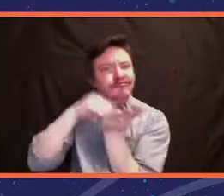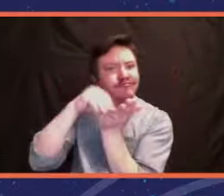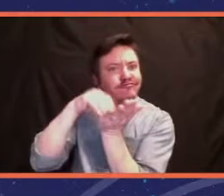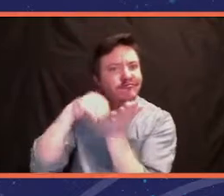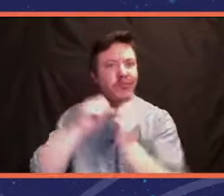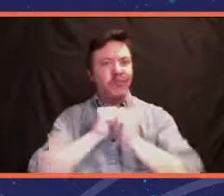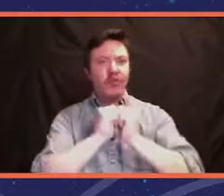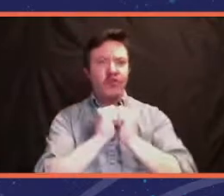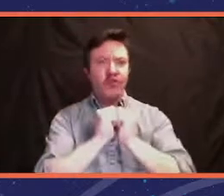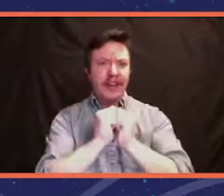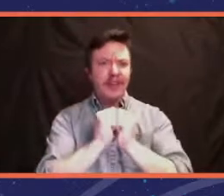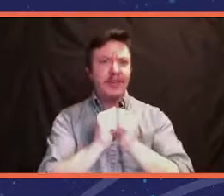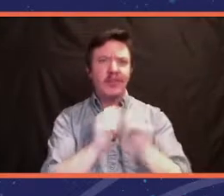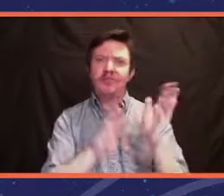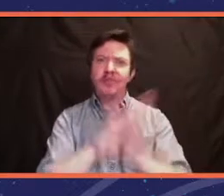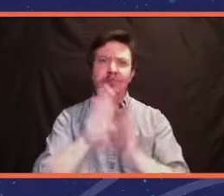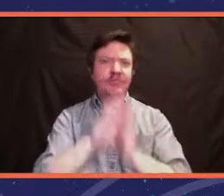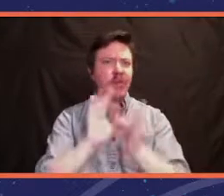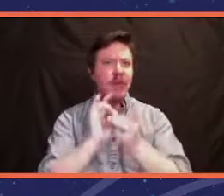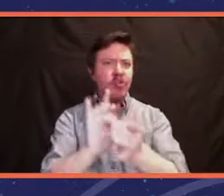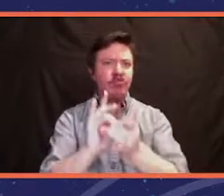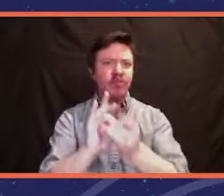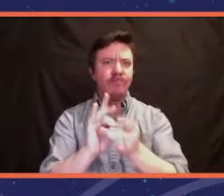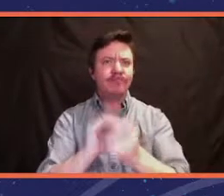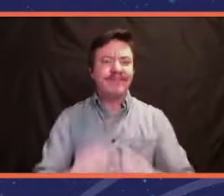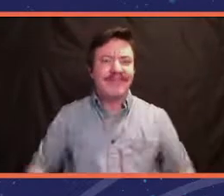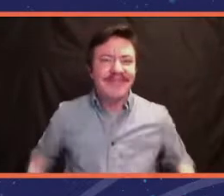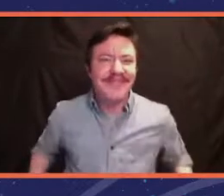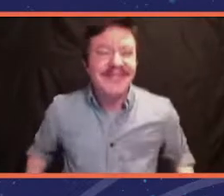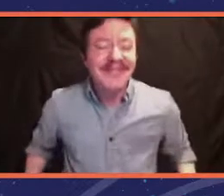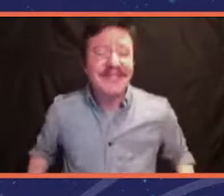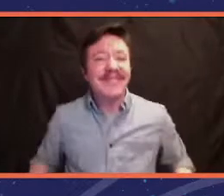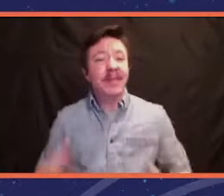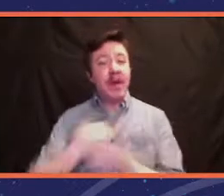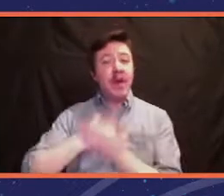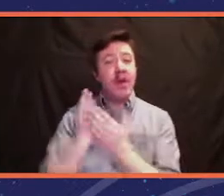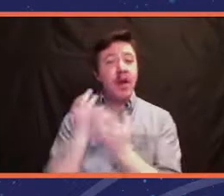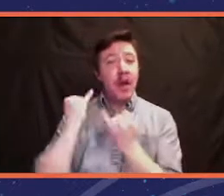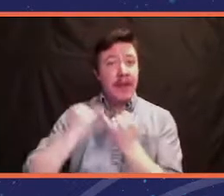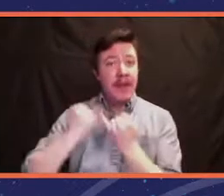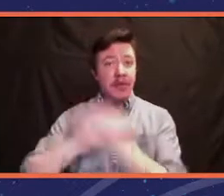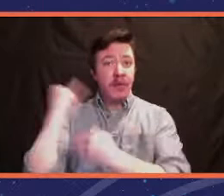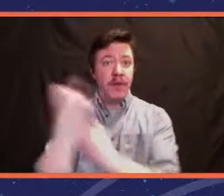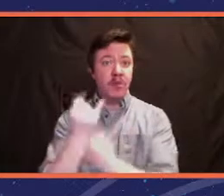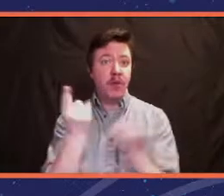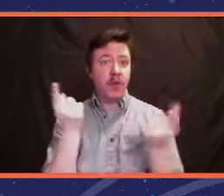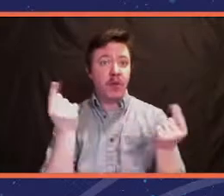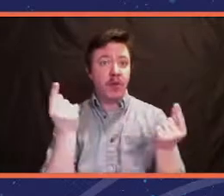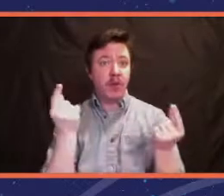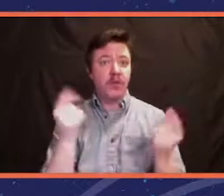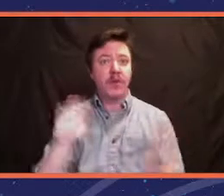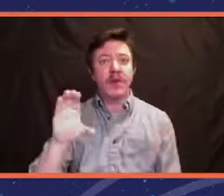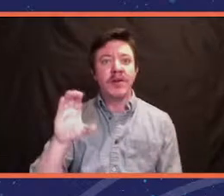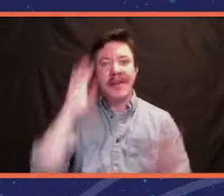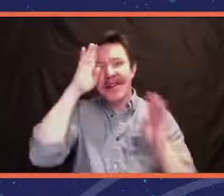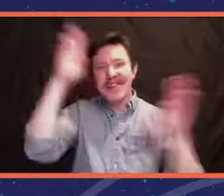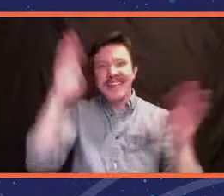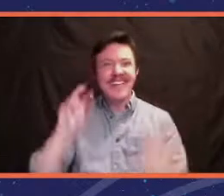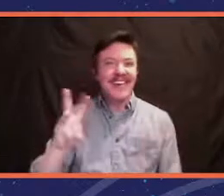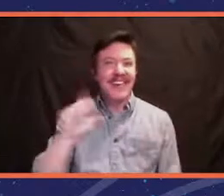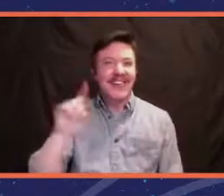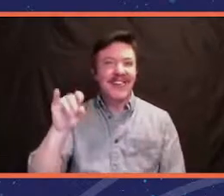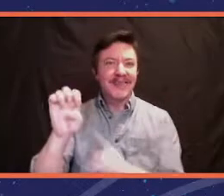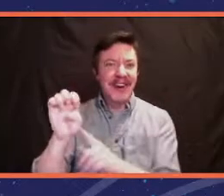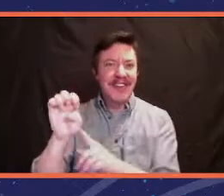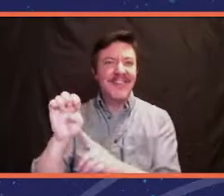just build that bridge. And then the last part of that project also is the Creative Wildfire project, which you all are experiencing now, the